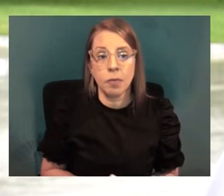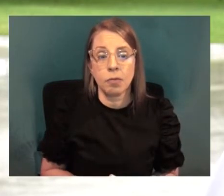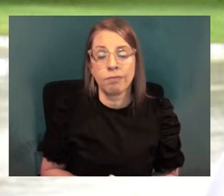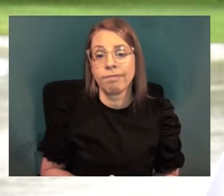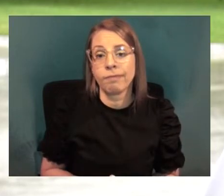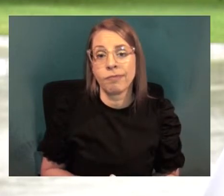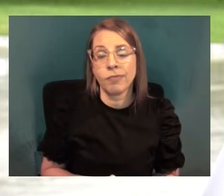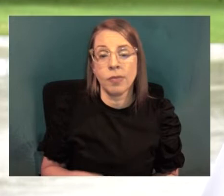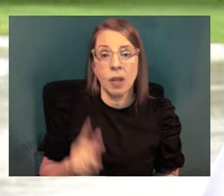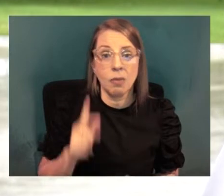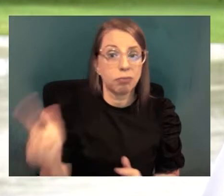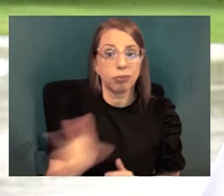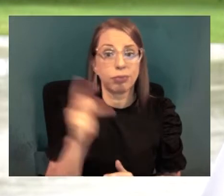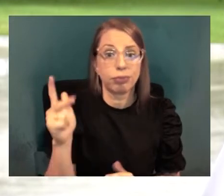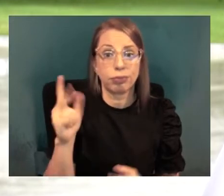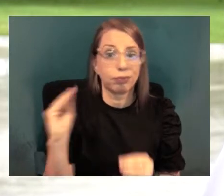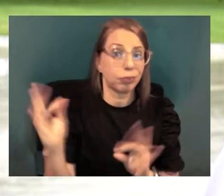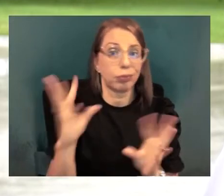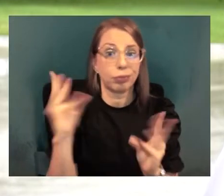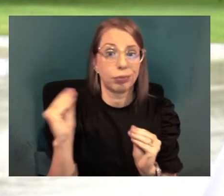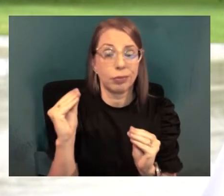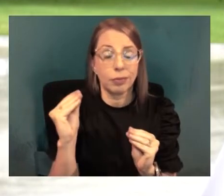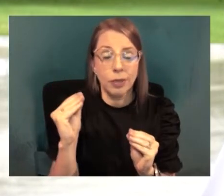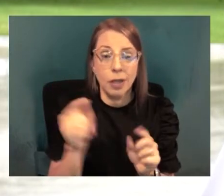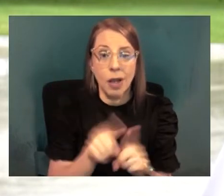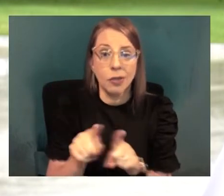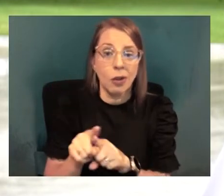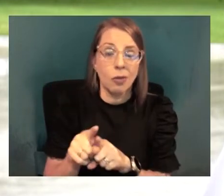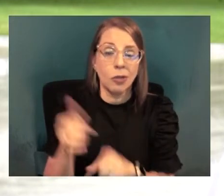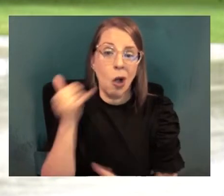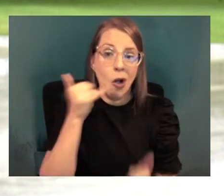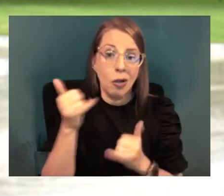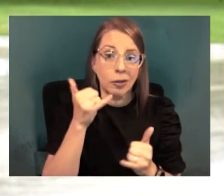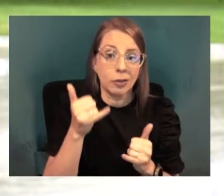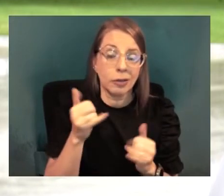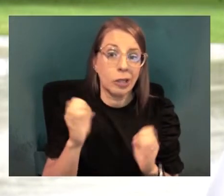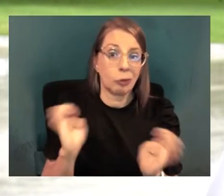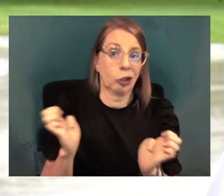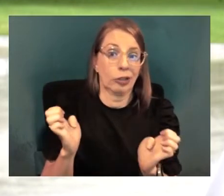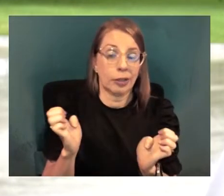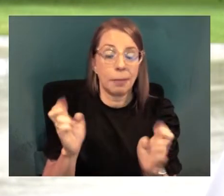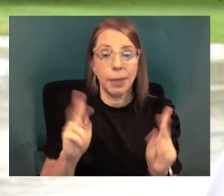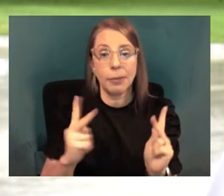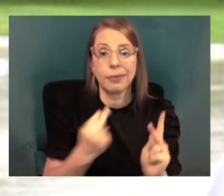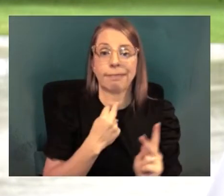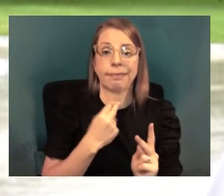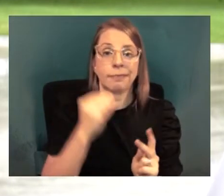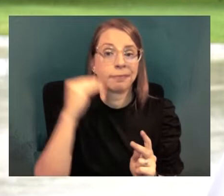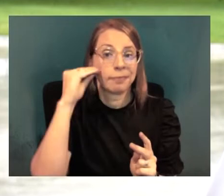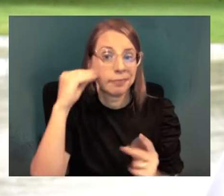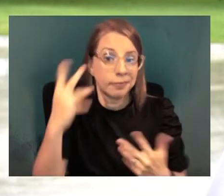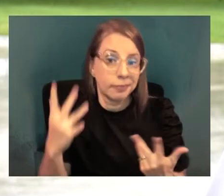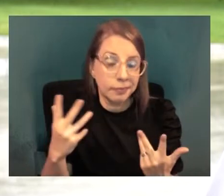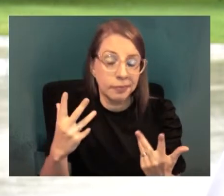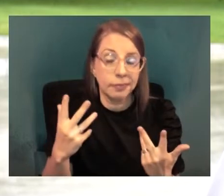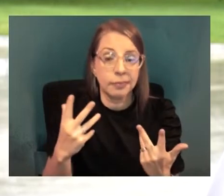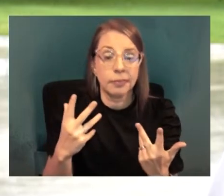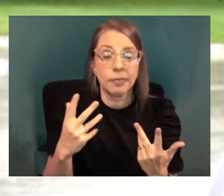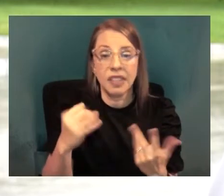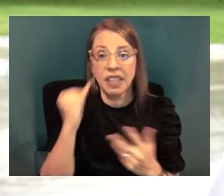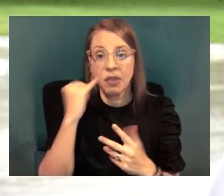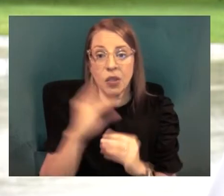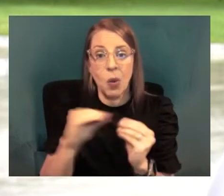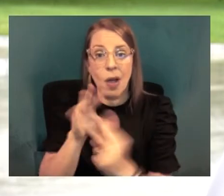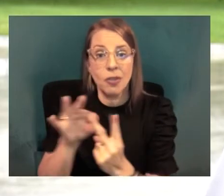year, but definitely more when folks are stuck at home and don't have another option to go see. But this year, hopefully it's